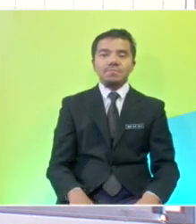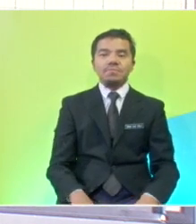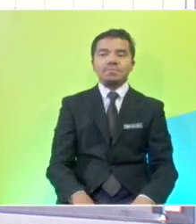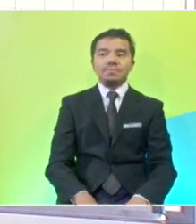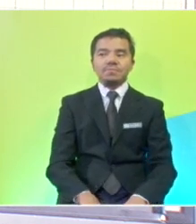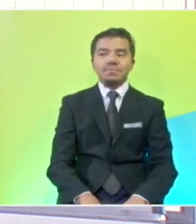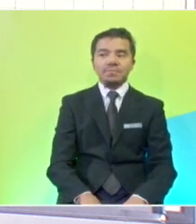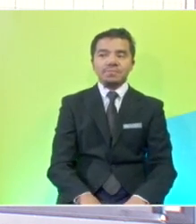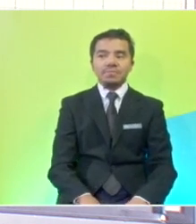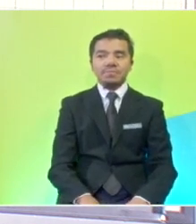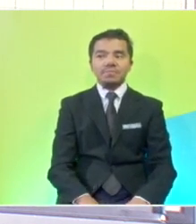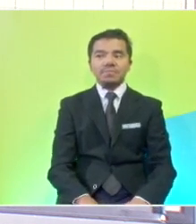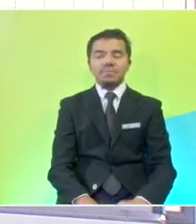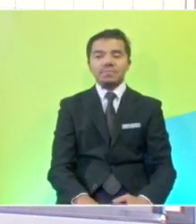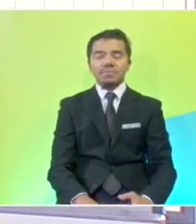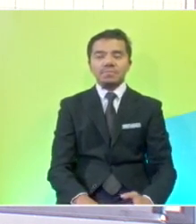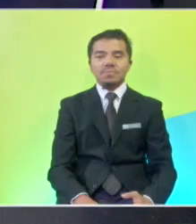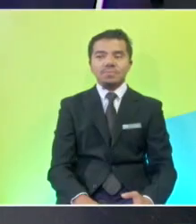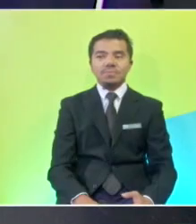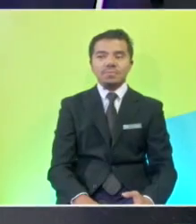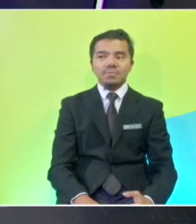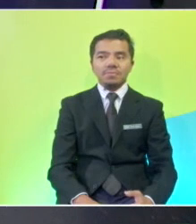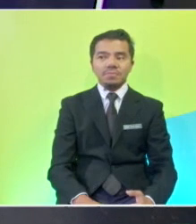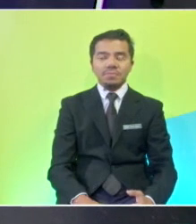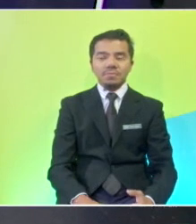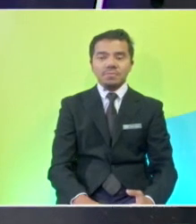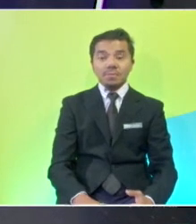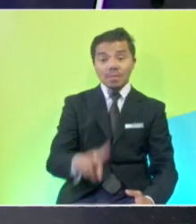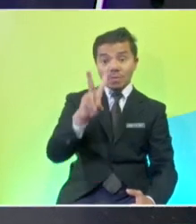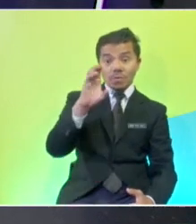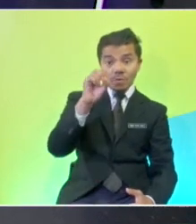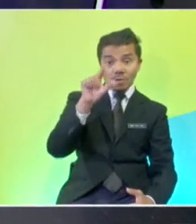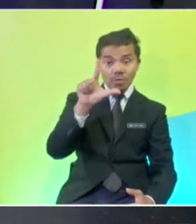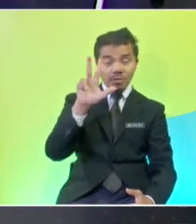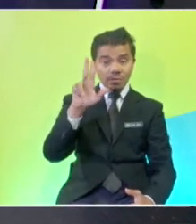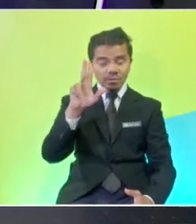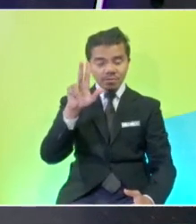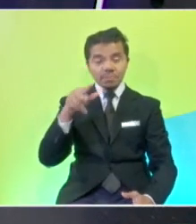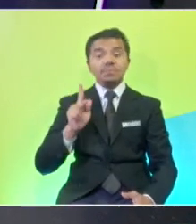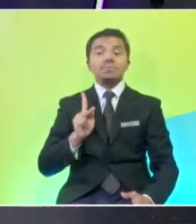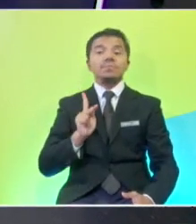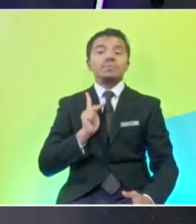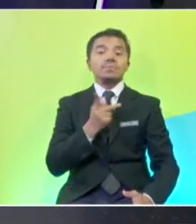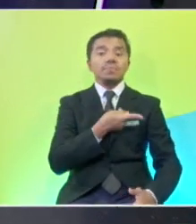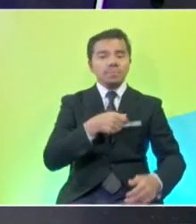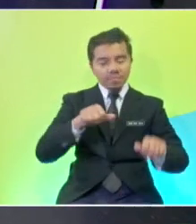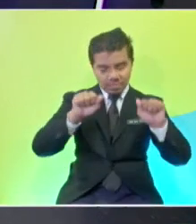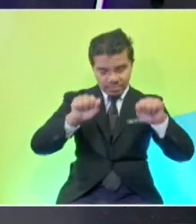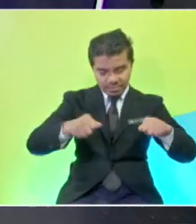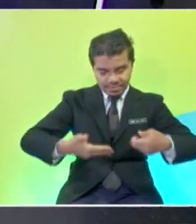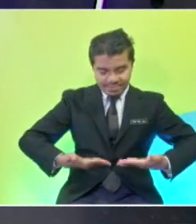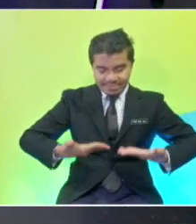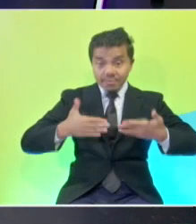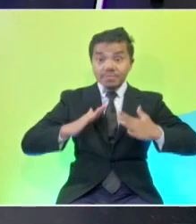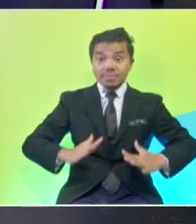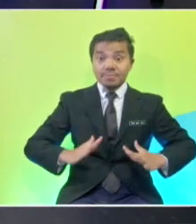So voluntary is actions that we can control, Yes. and involuntary is actions that we can't control. Exactly. Well